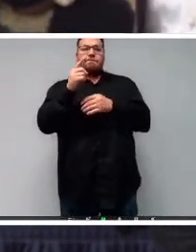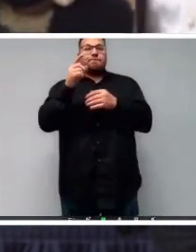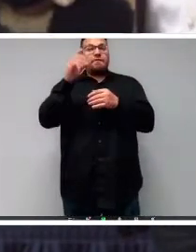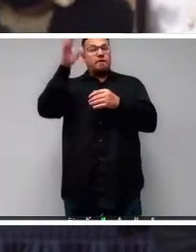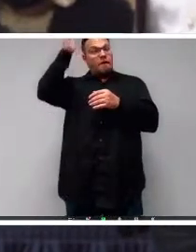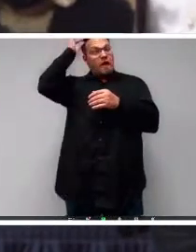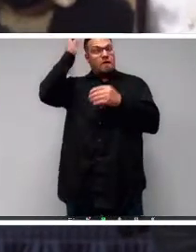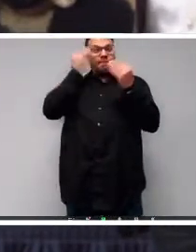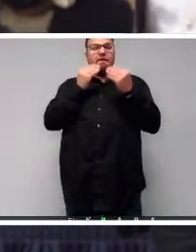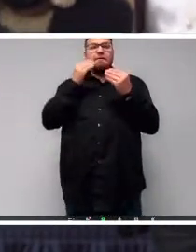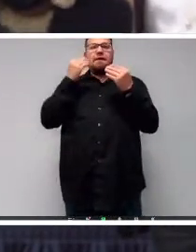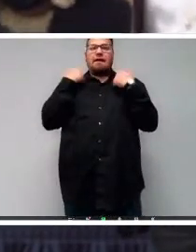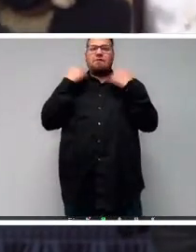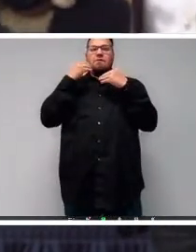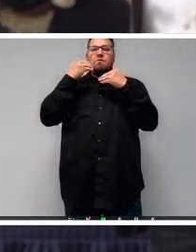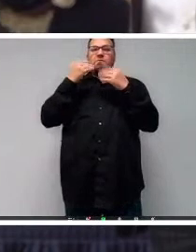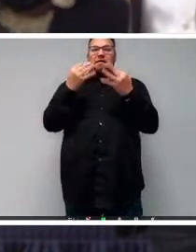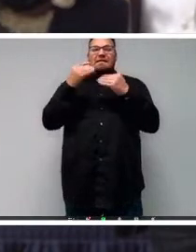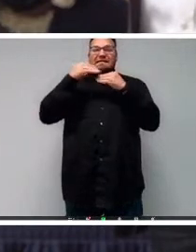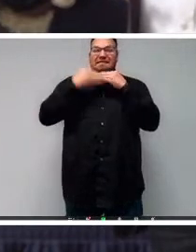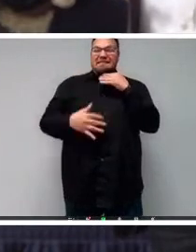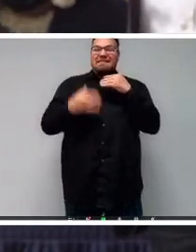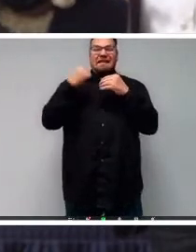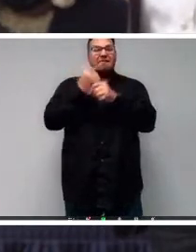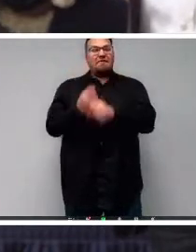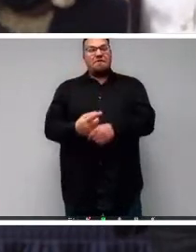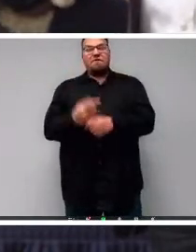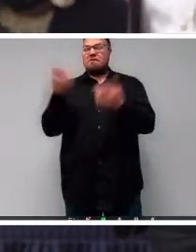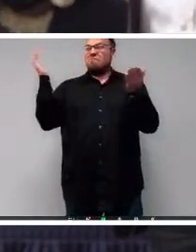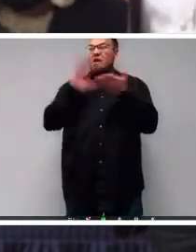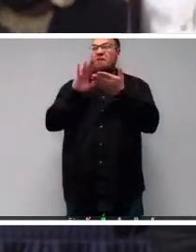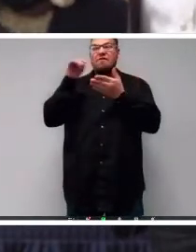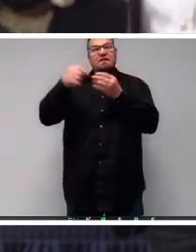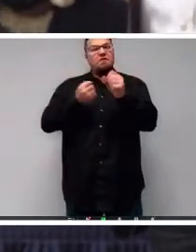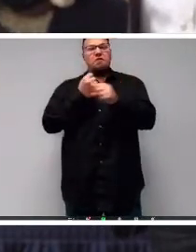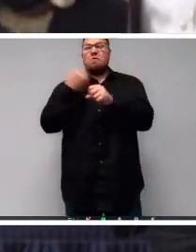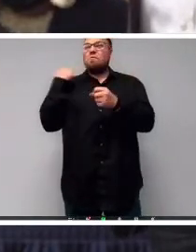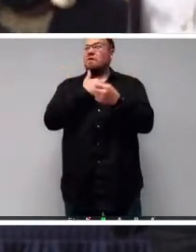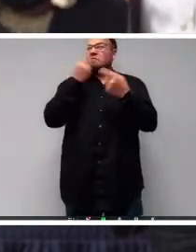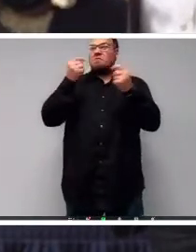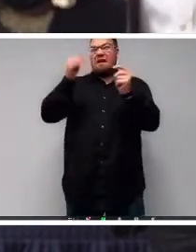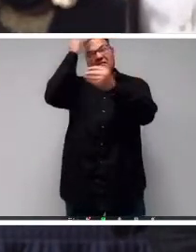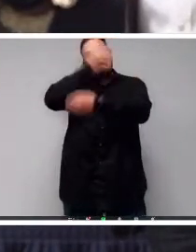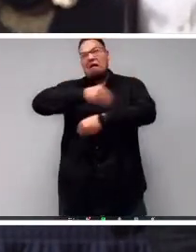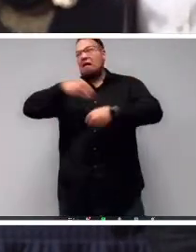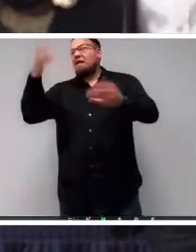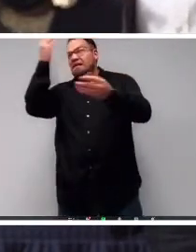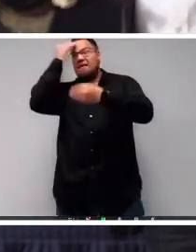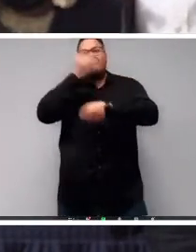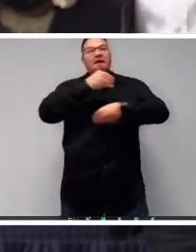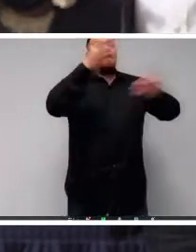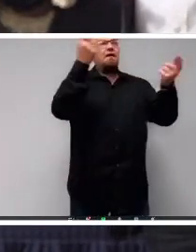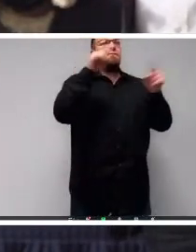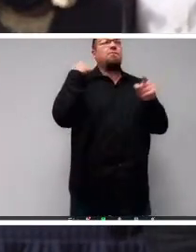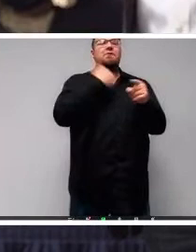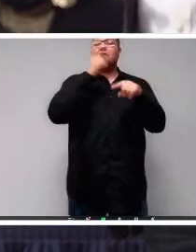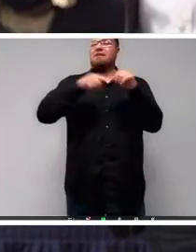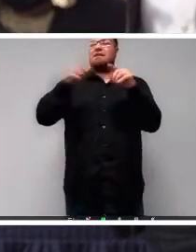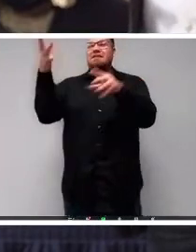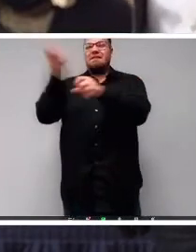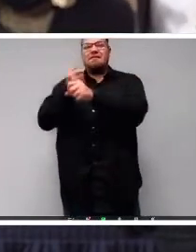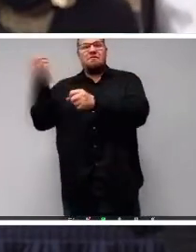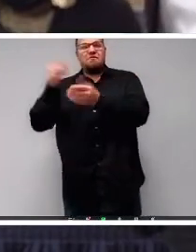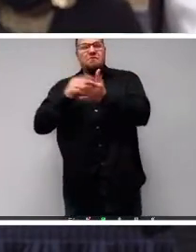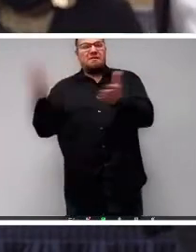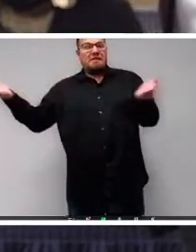list every year. It's smaller this year because as much as we tried to get the word out when we couldn't get students here on our campus, we weren't as successful. But